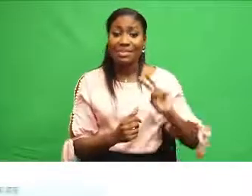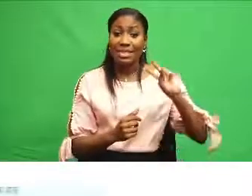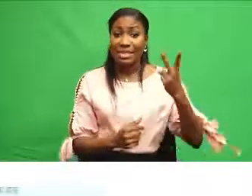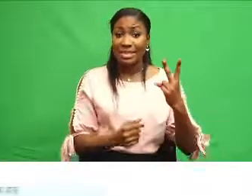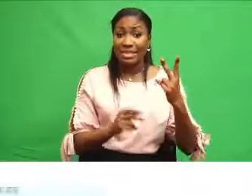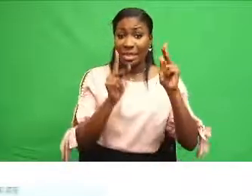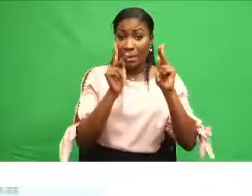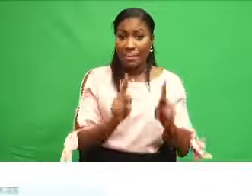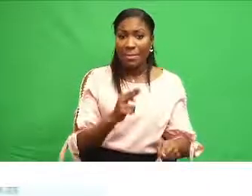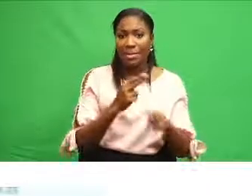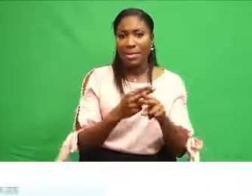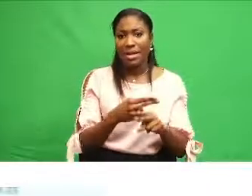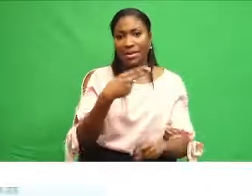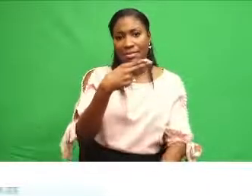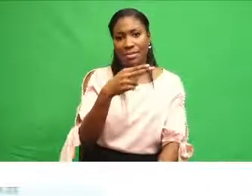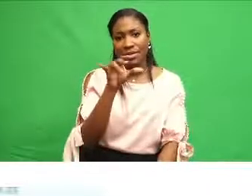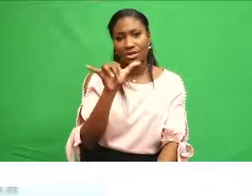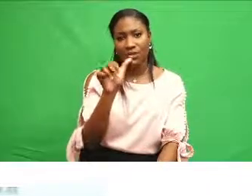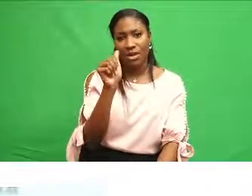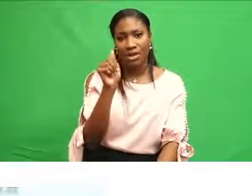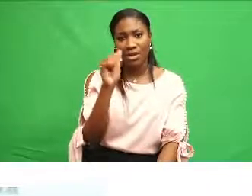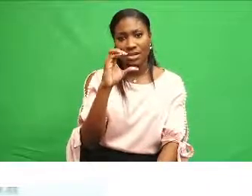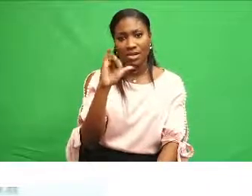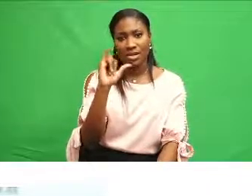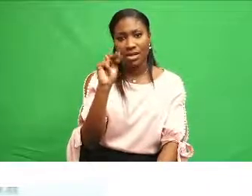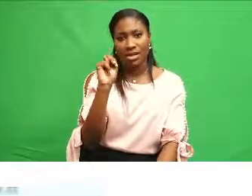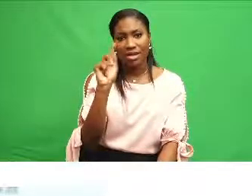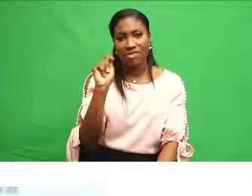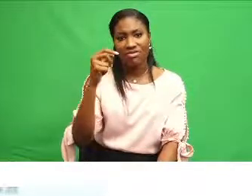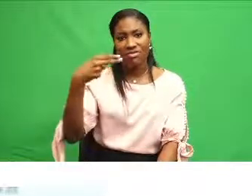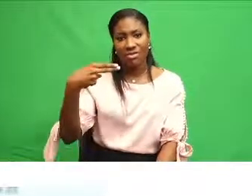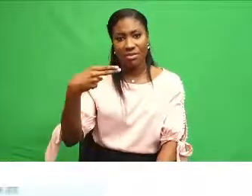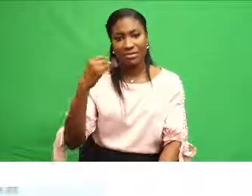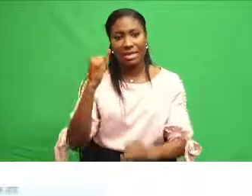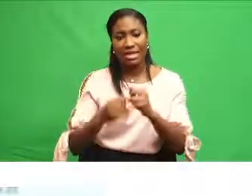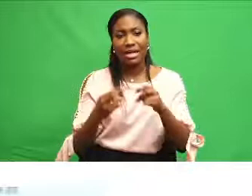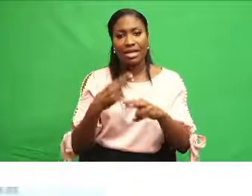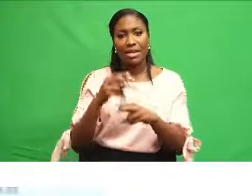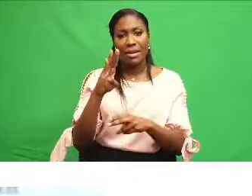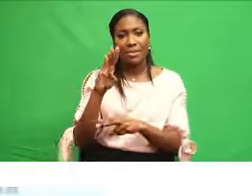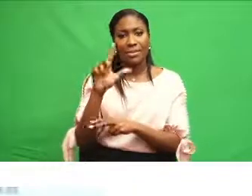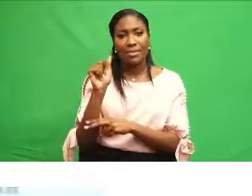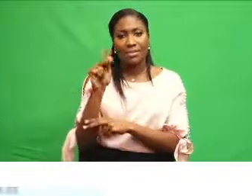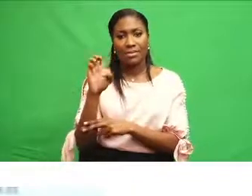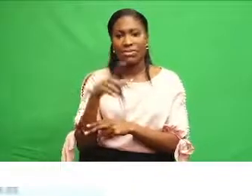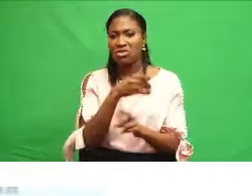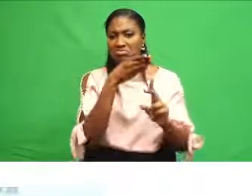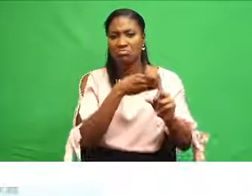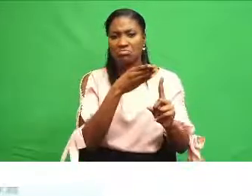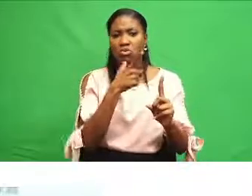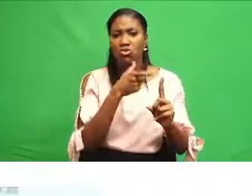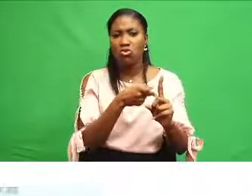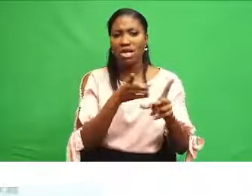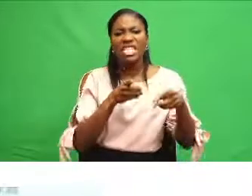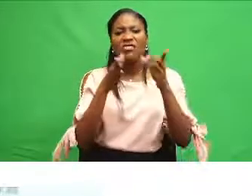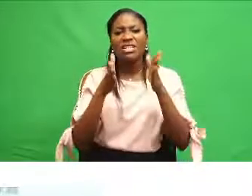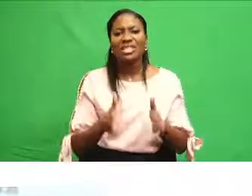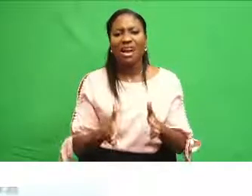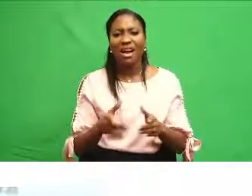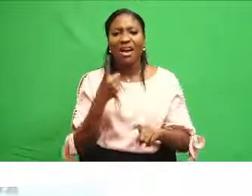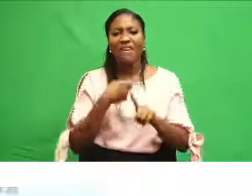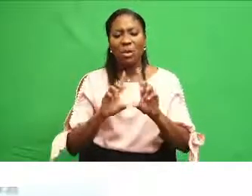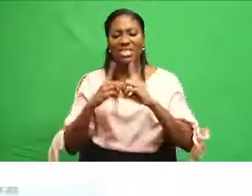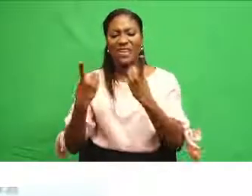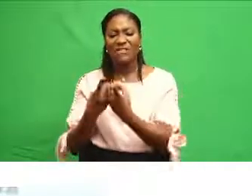Blake, Dr. Hyacinth Blake. Dr. Hyacinth Blake has been employed as the Director of the Division of Aging